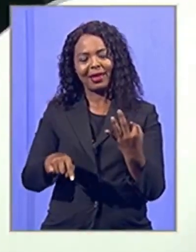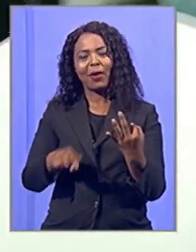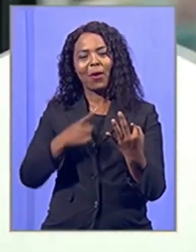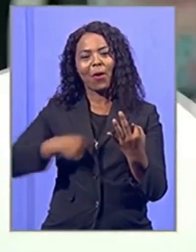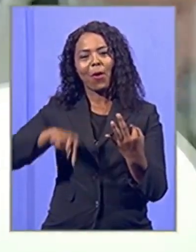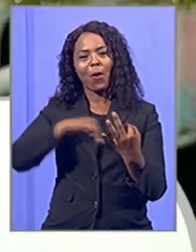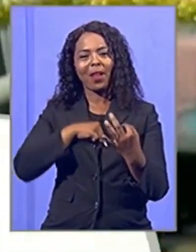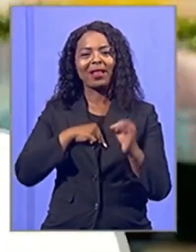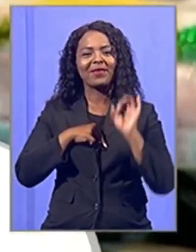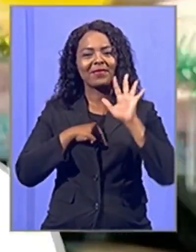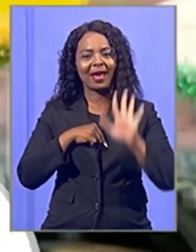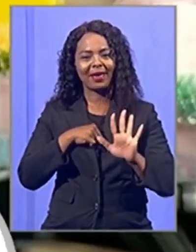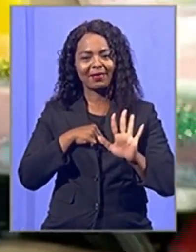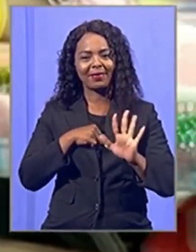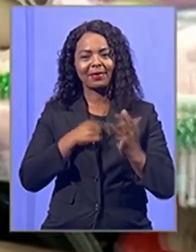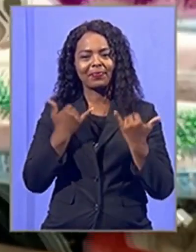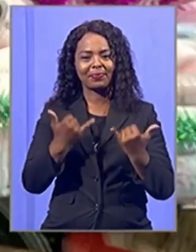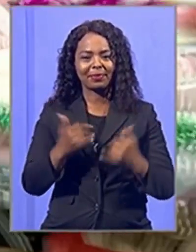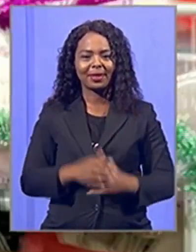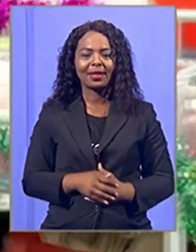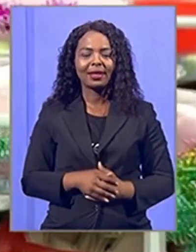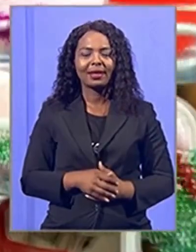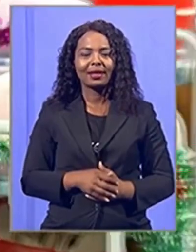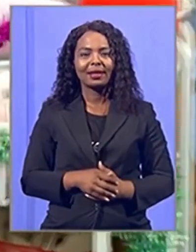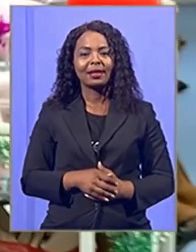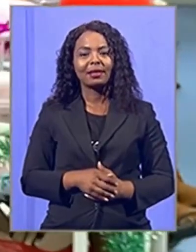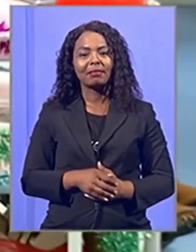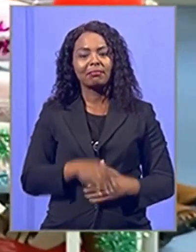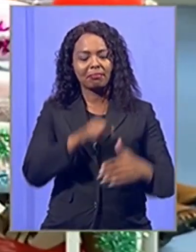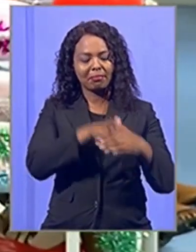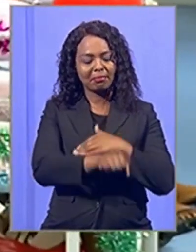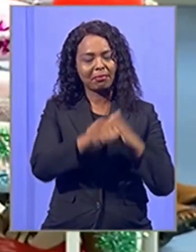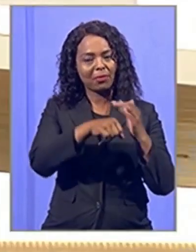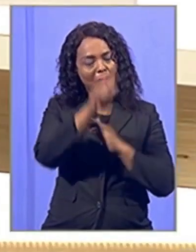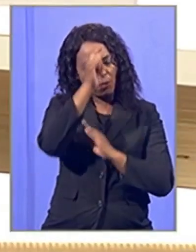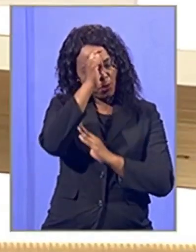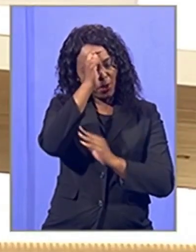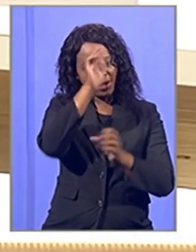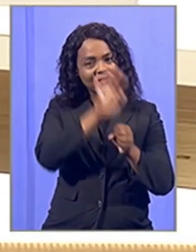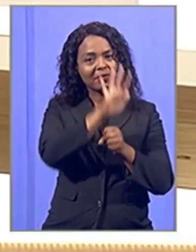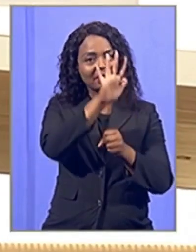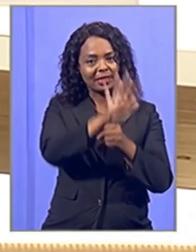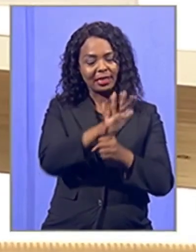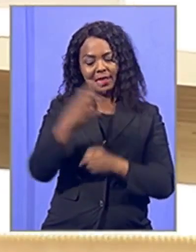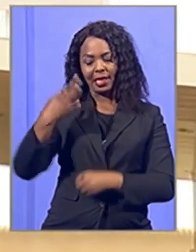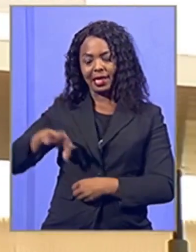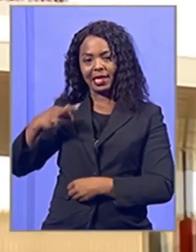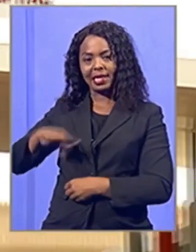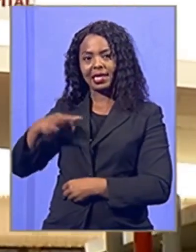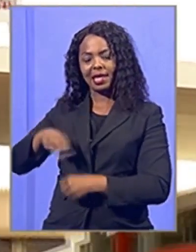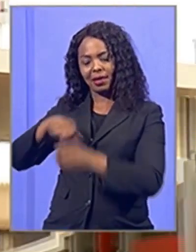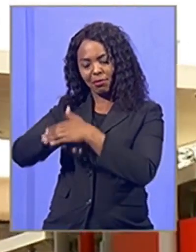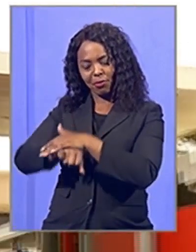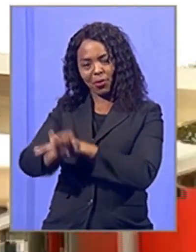5. Limpopo e amogetse palo ya basimane ba le 15 fa go belegilwe basetsana